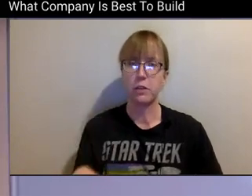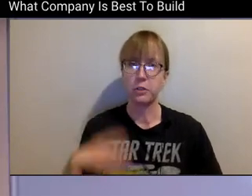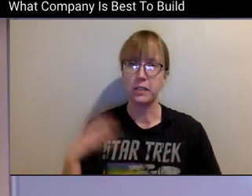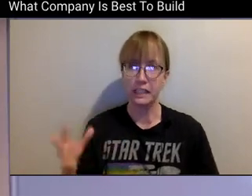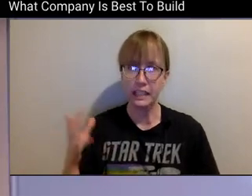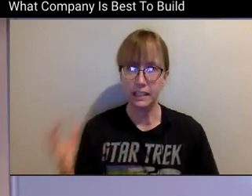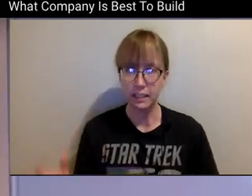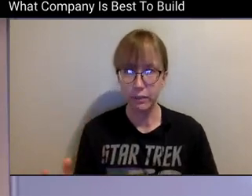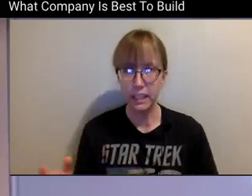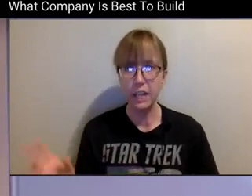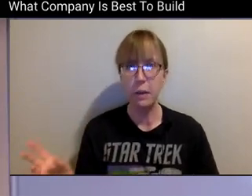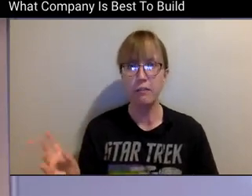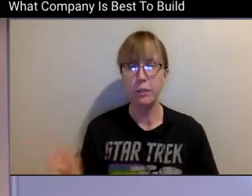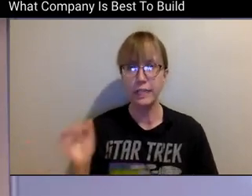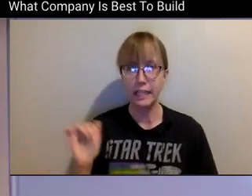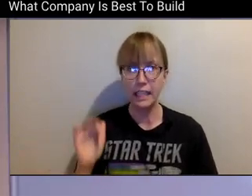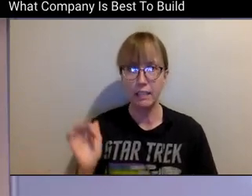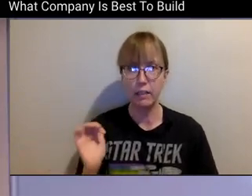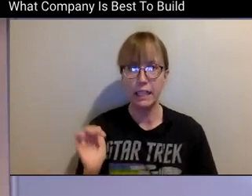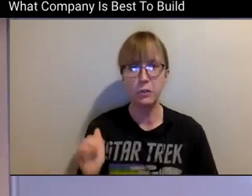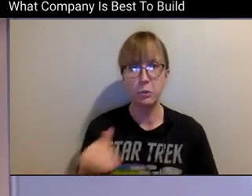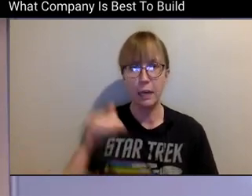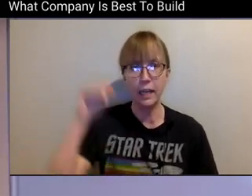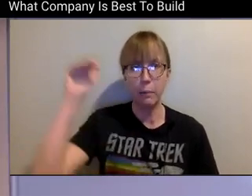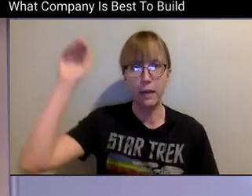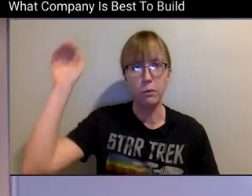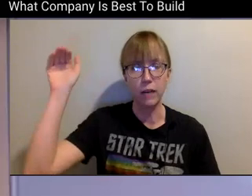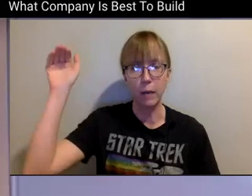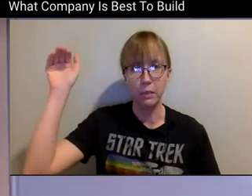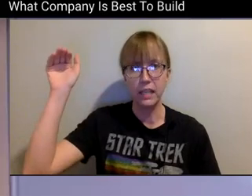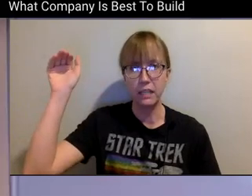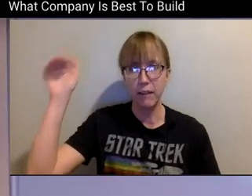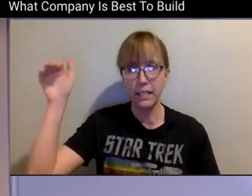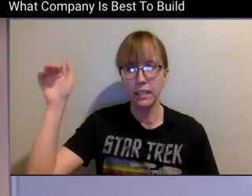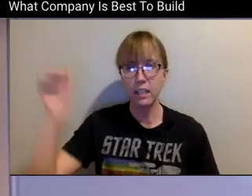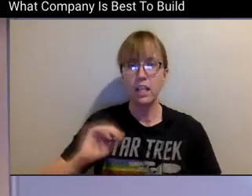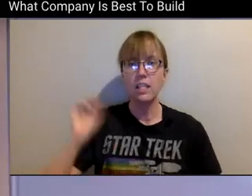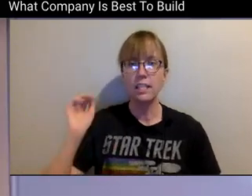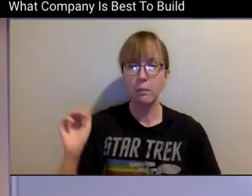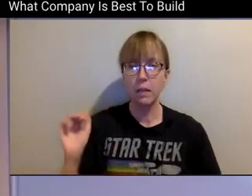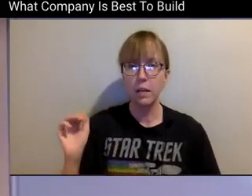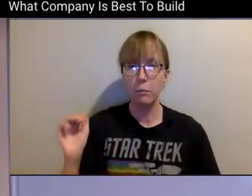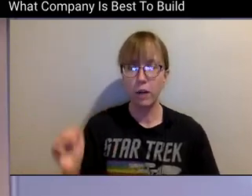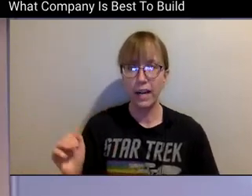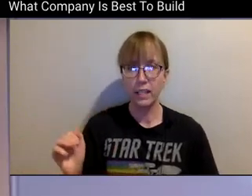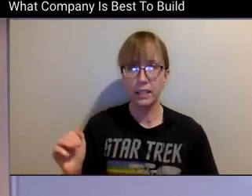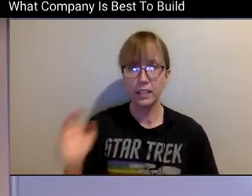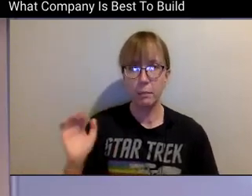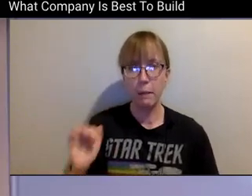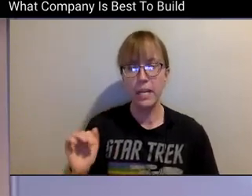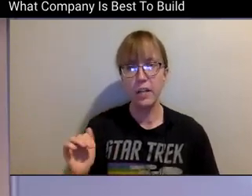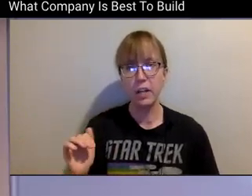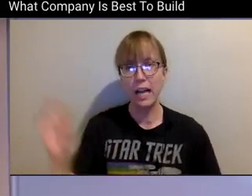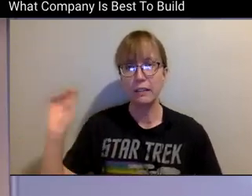are structured slightly differently, and you have to do slightly different things to rank up and move up the ranks. Some products.